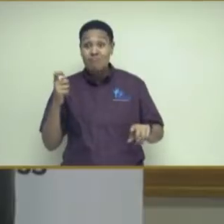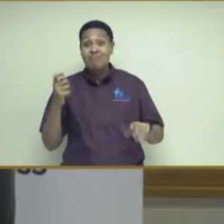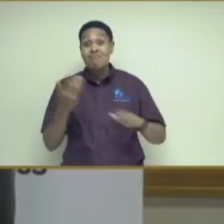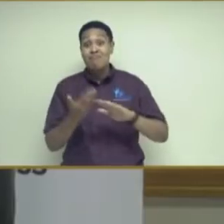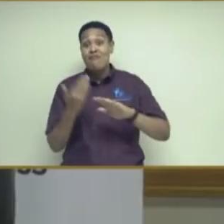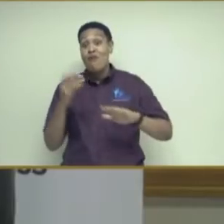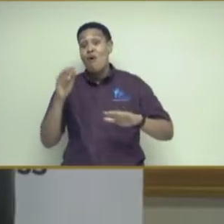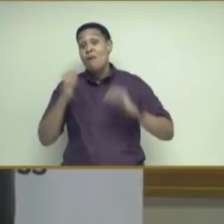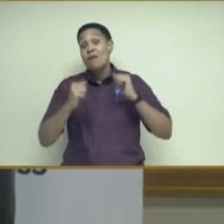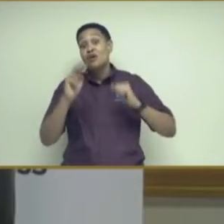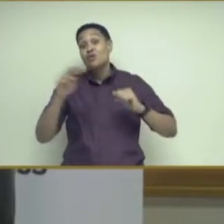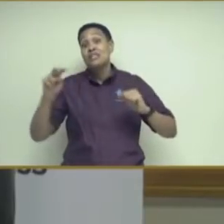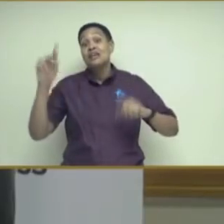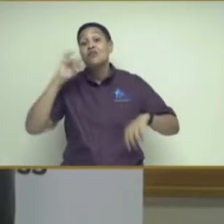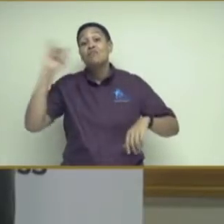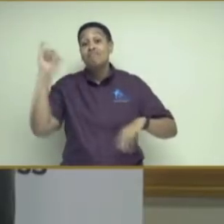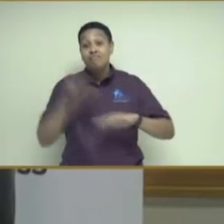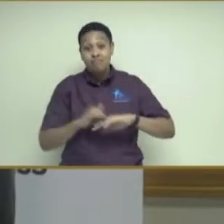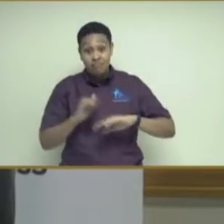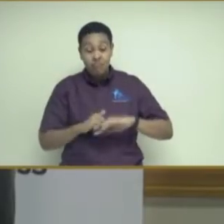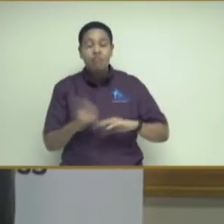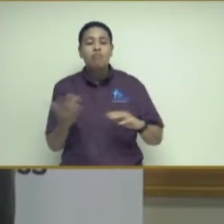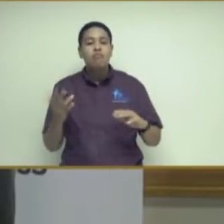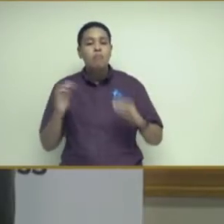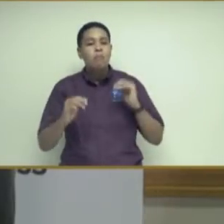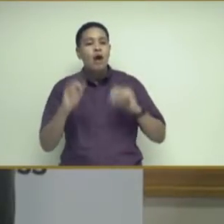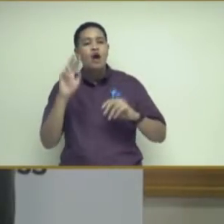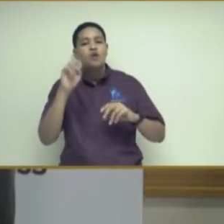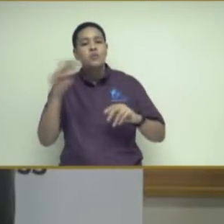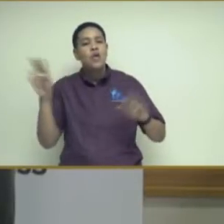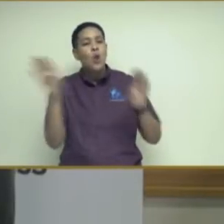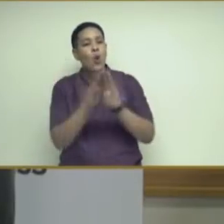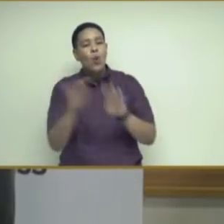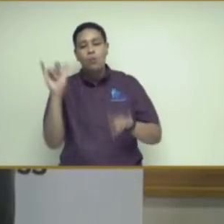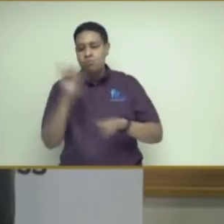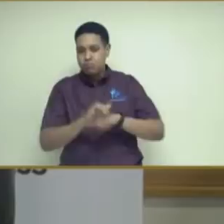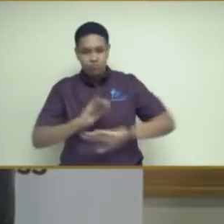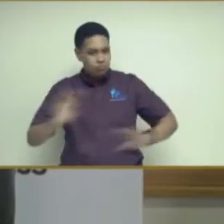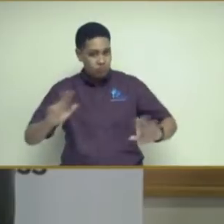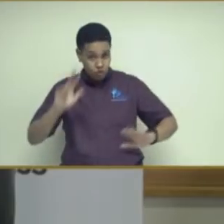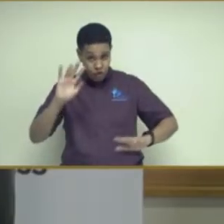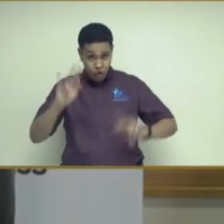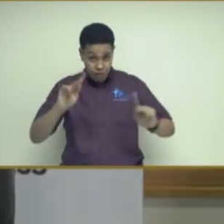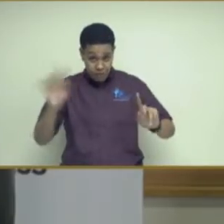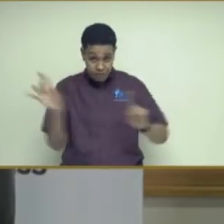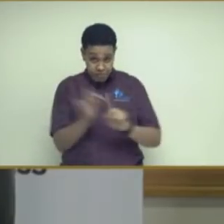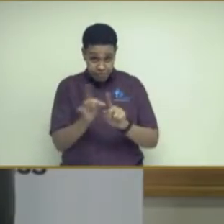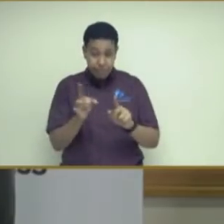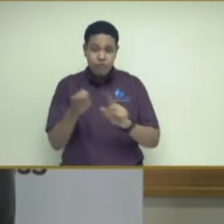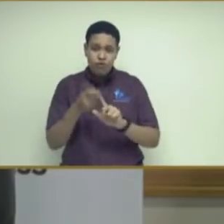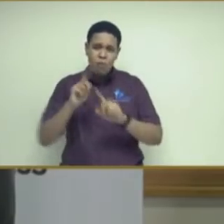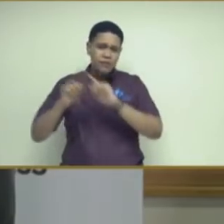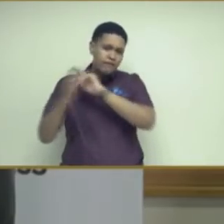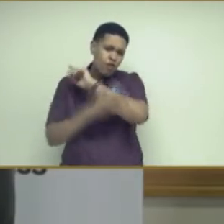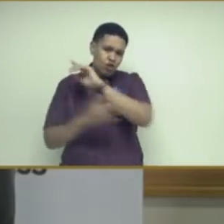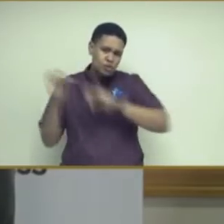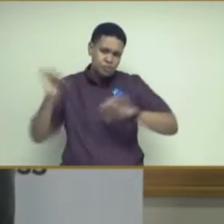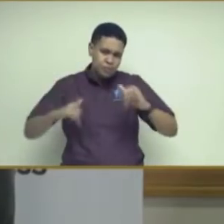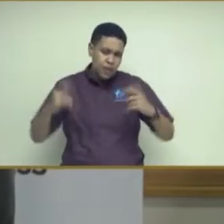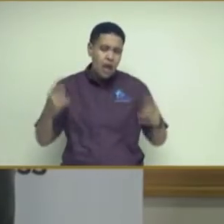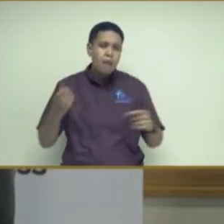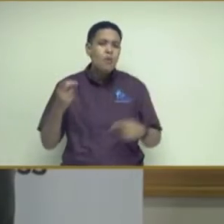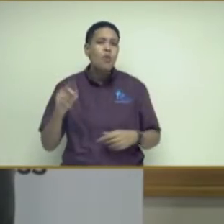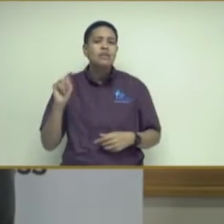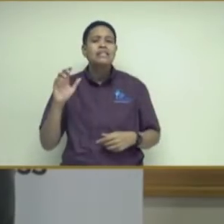before, as the minister just read, before the closing of the border, or is it the